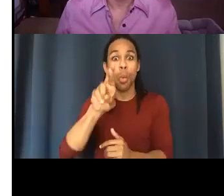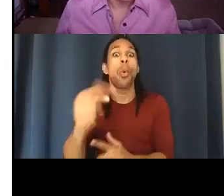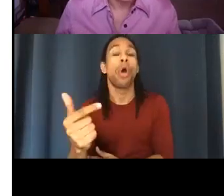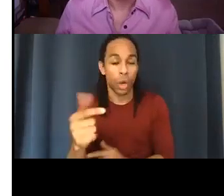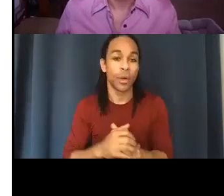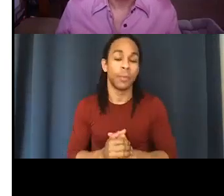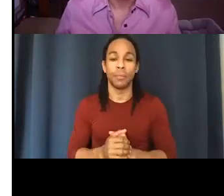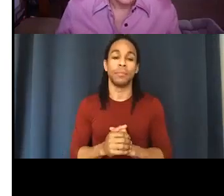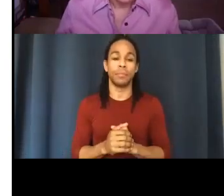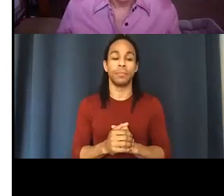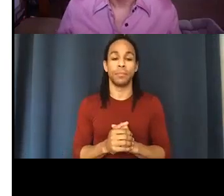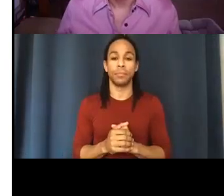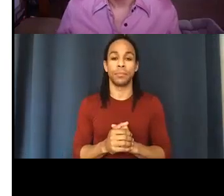slide.